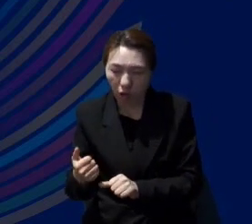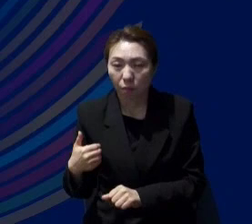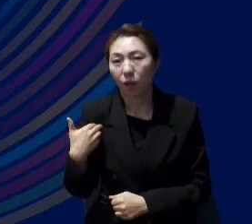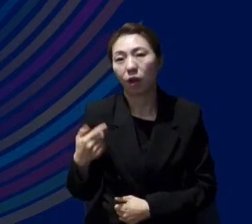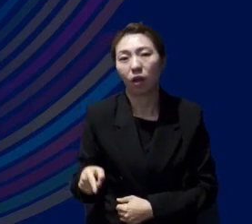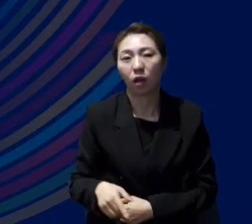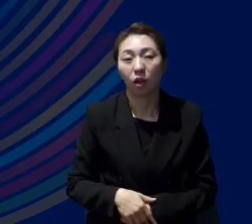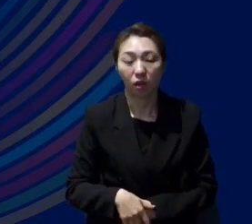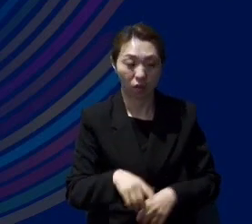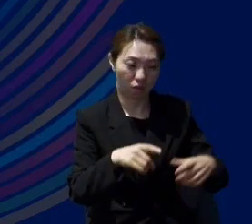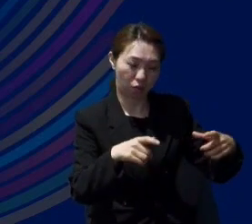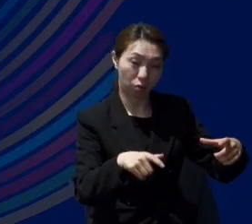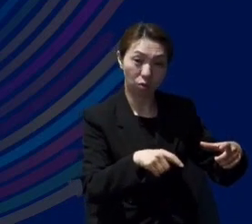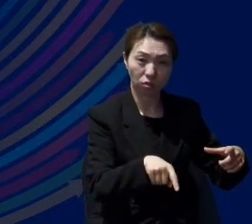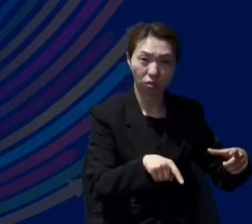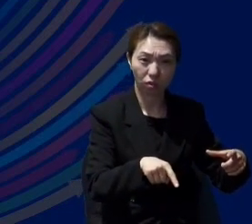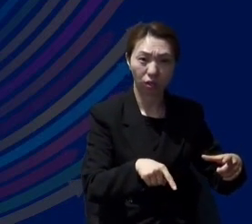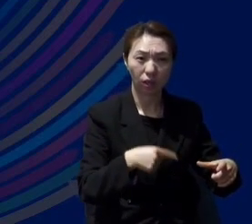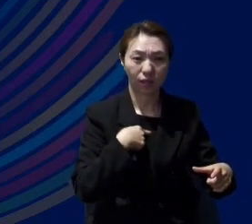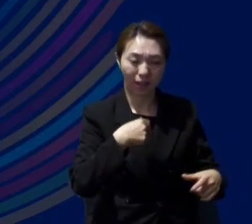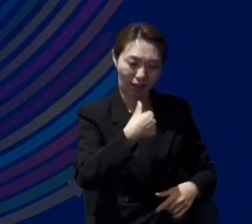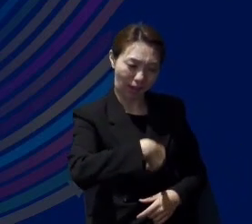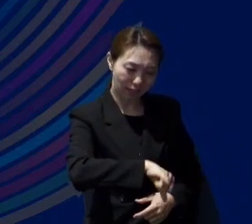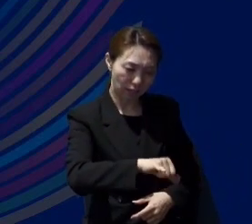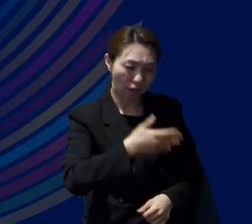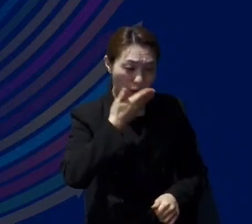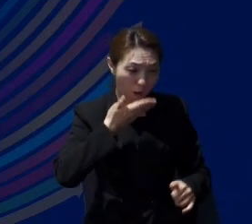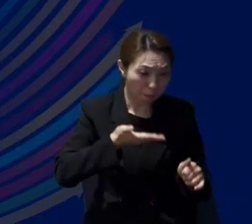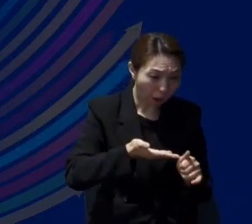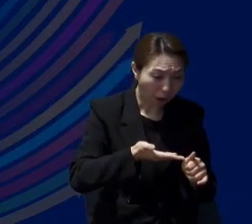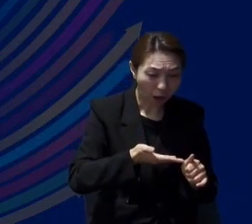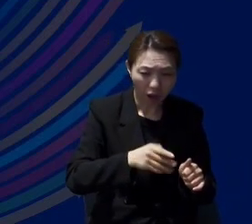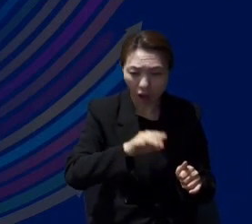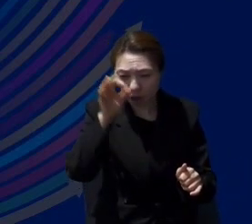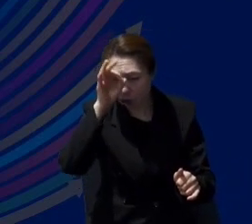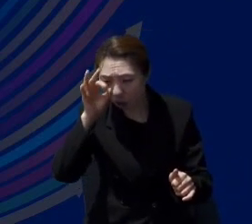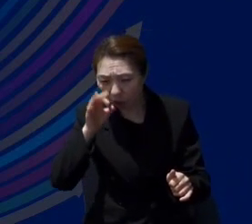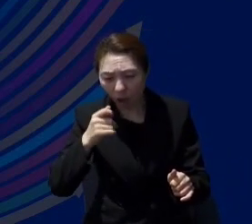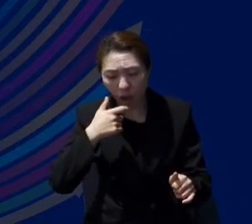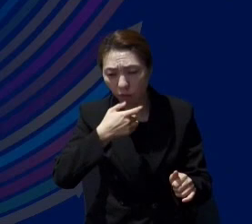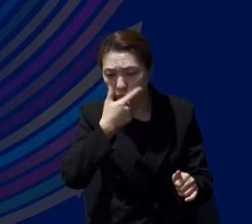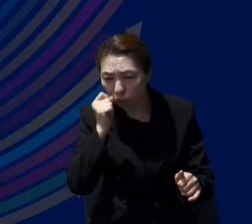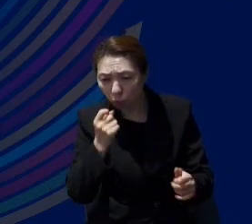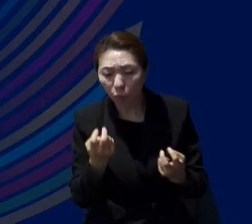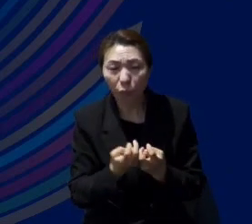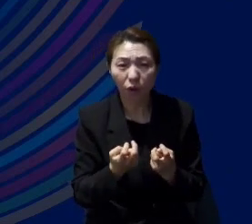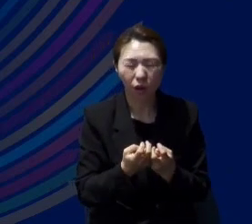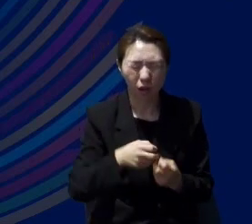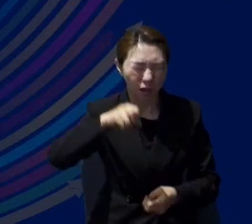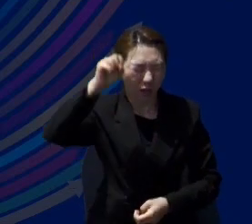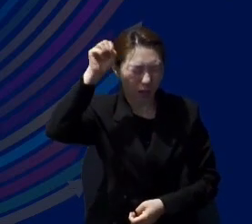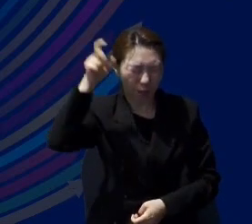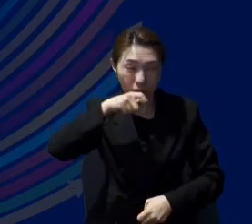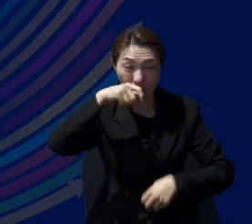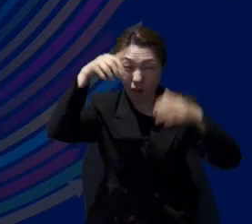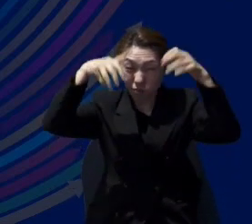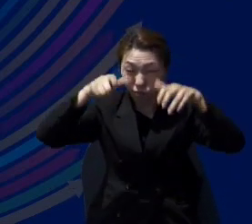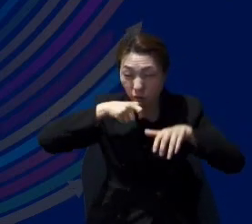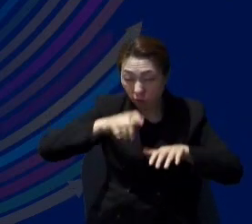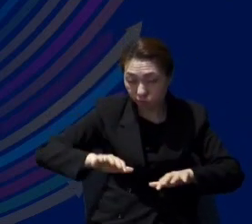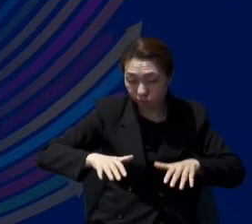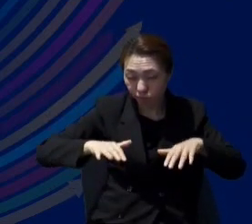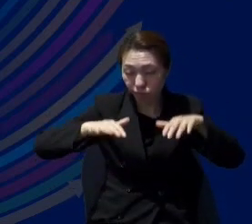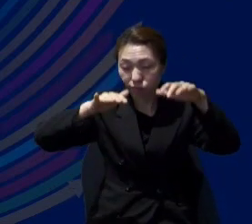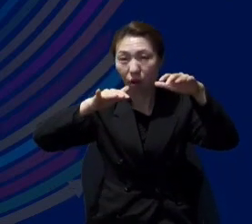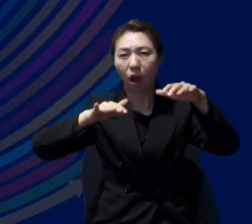horrible traffic going home, or whether there's going to be heavy rain or flash floods, right? But there are three